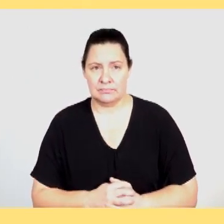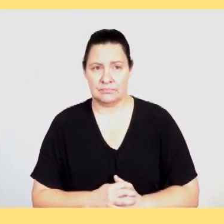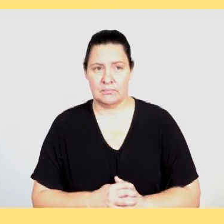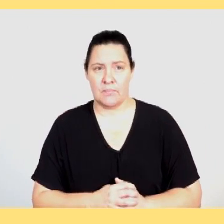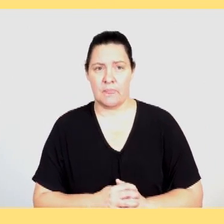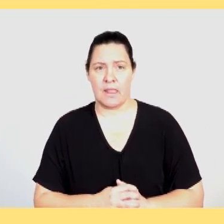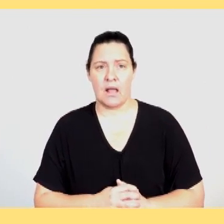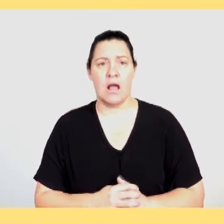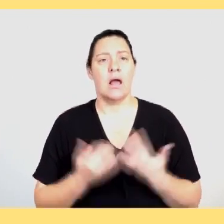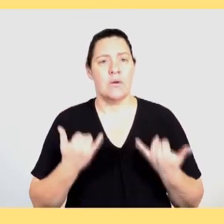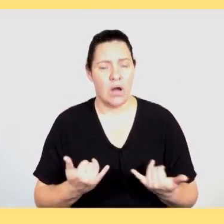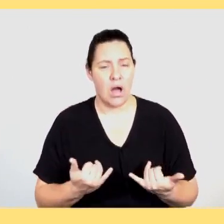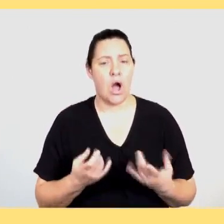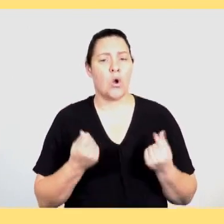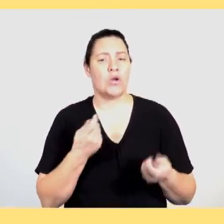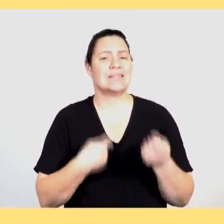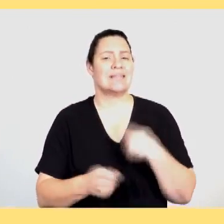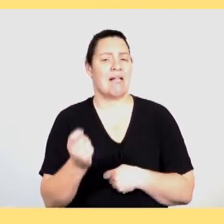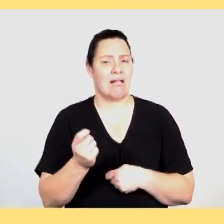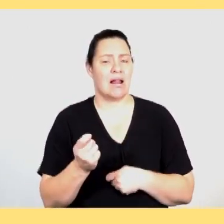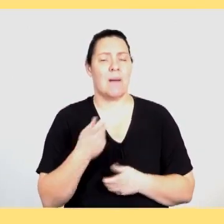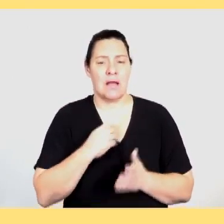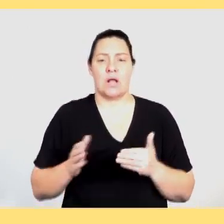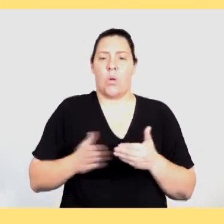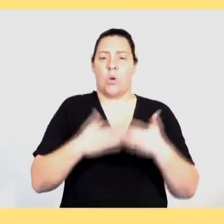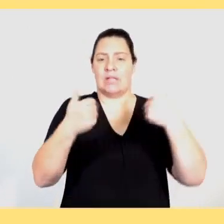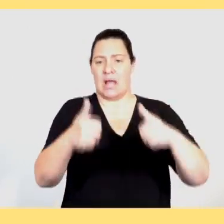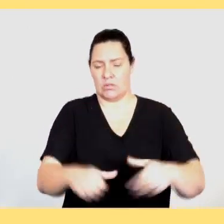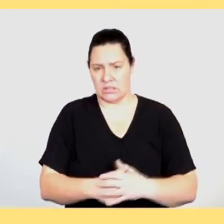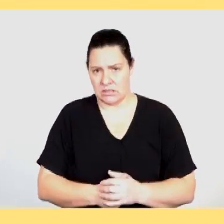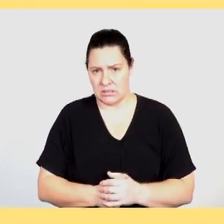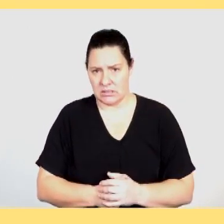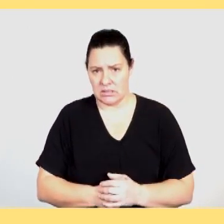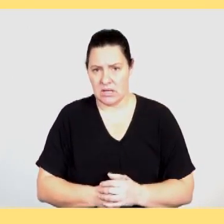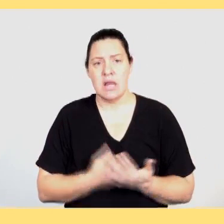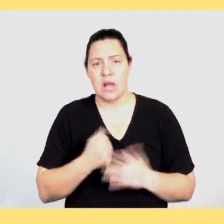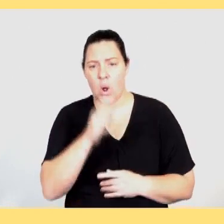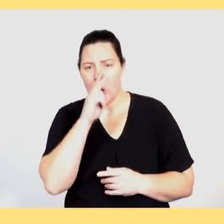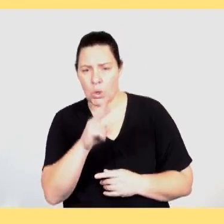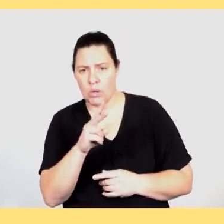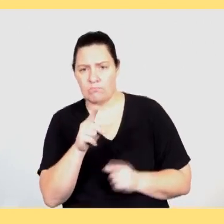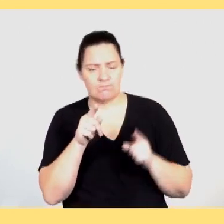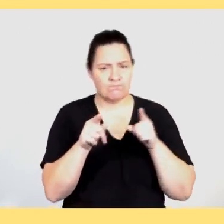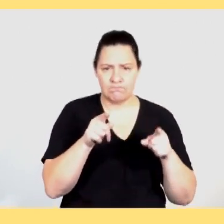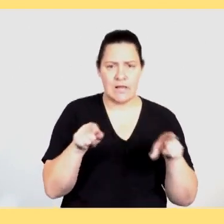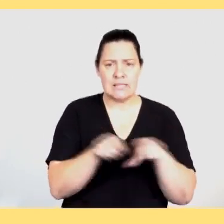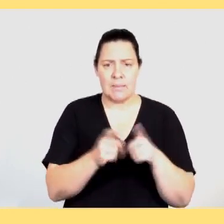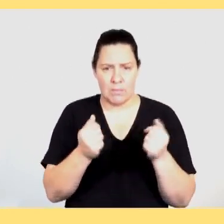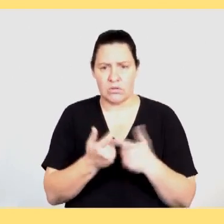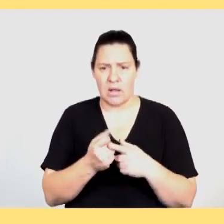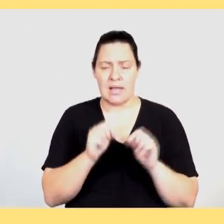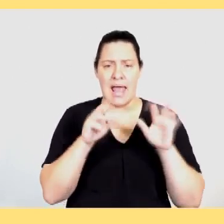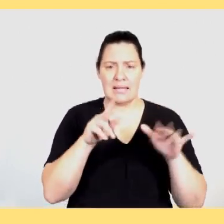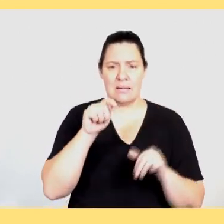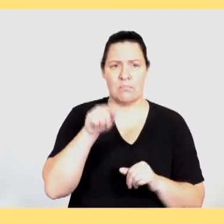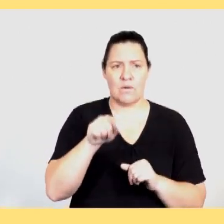2,200. And then with my cost of sales, I simply have to close the account. So you're simply looking for the side with the highest amount,